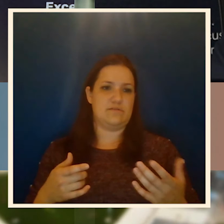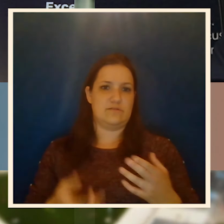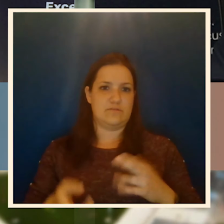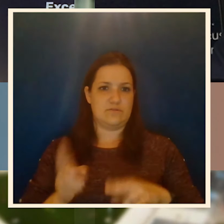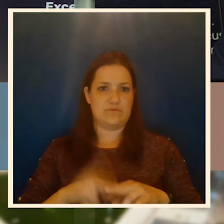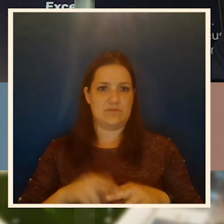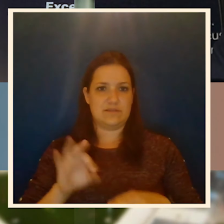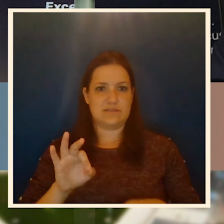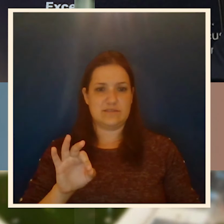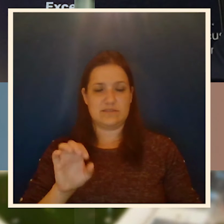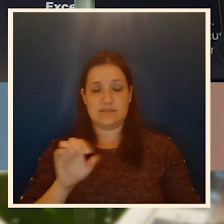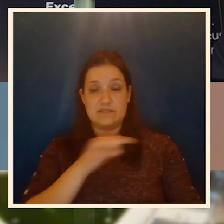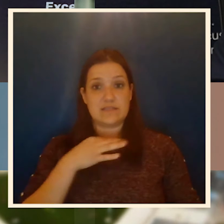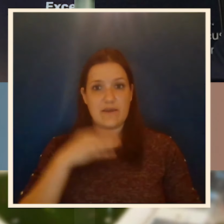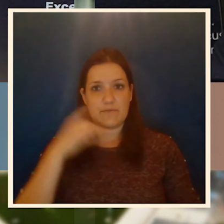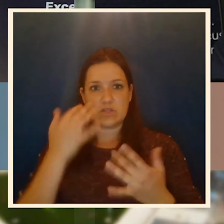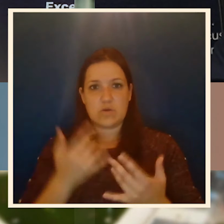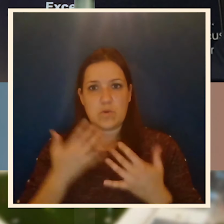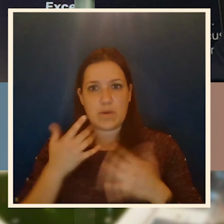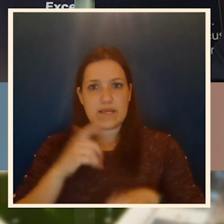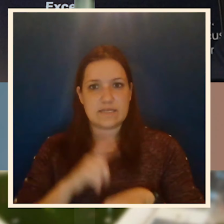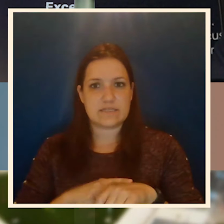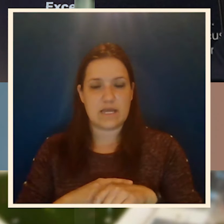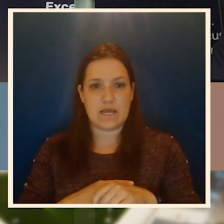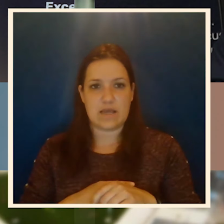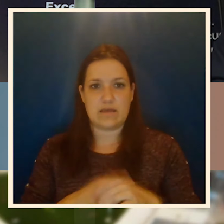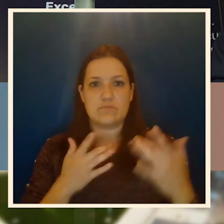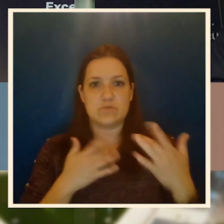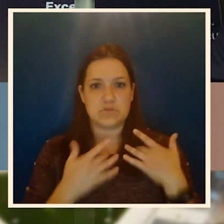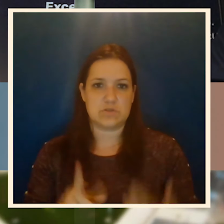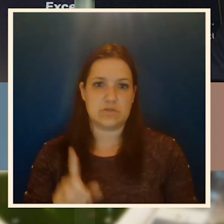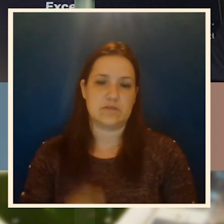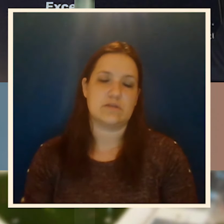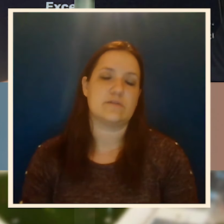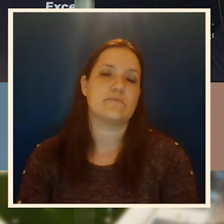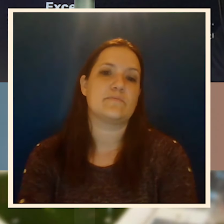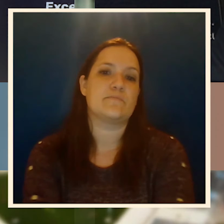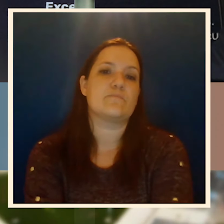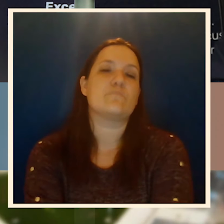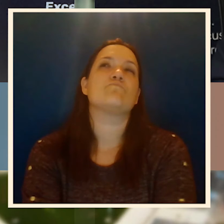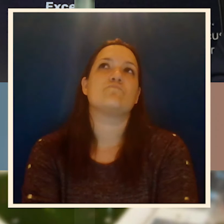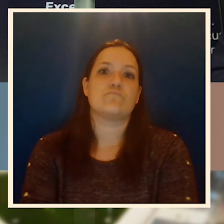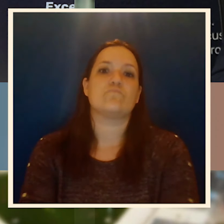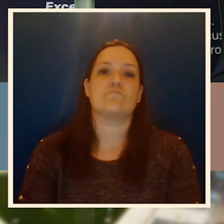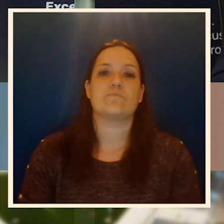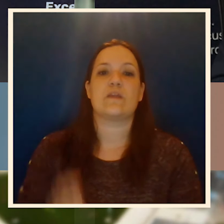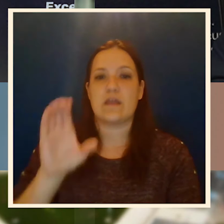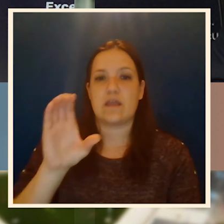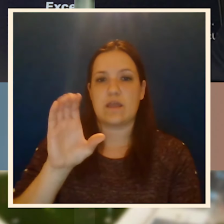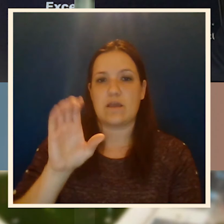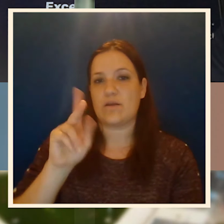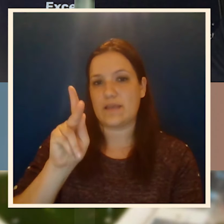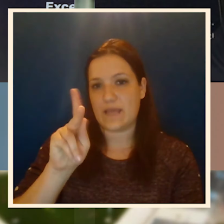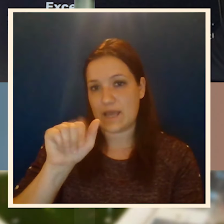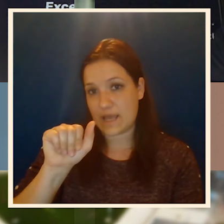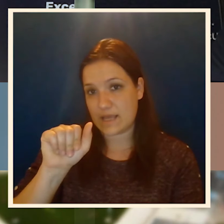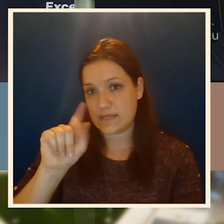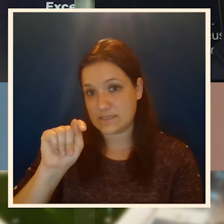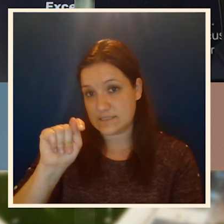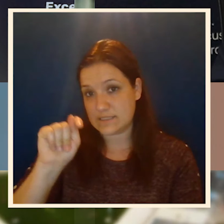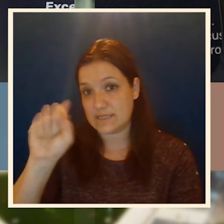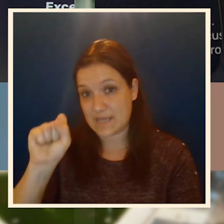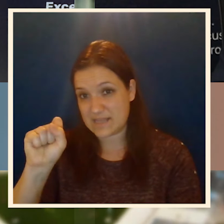the staffing there, because the wait times were a concern. Sure. So first, CATS, spelled